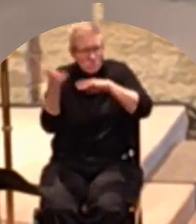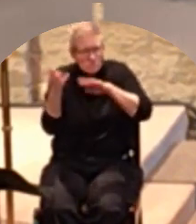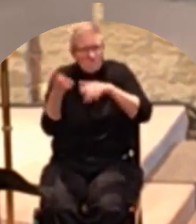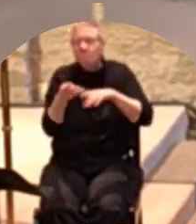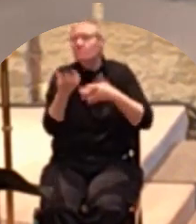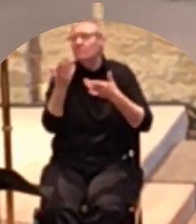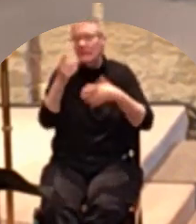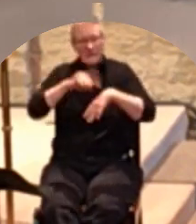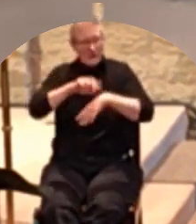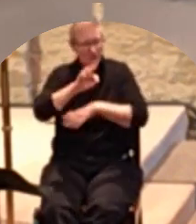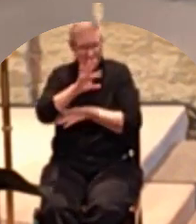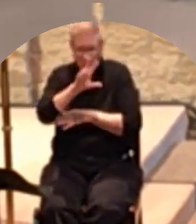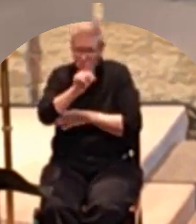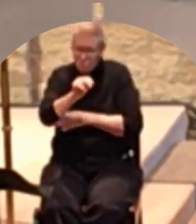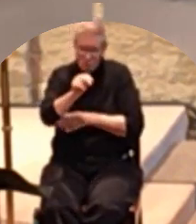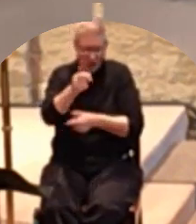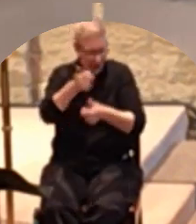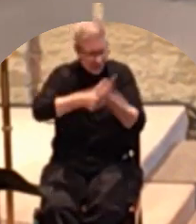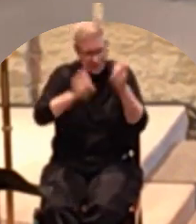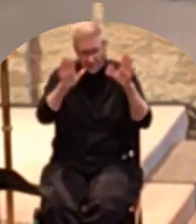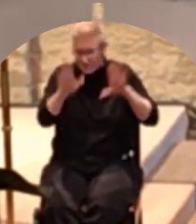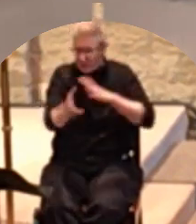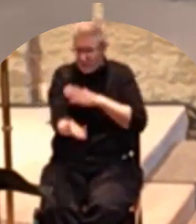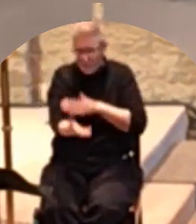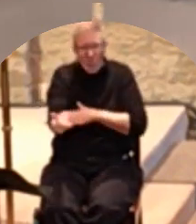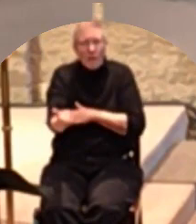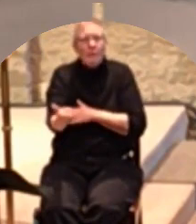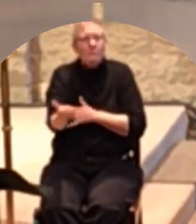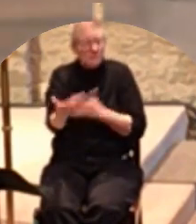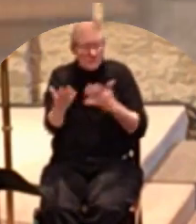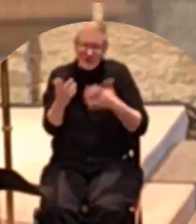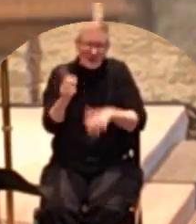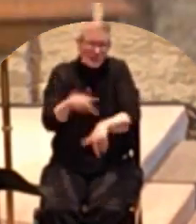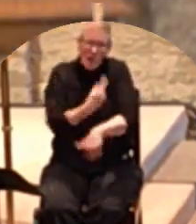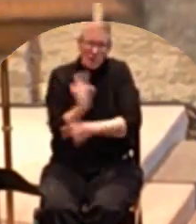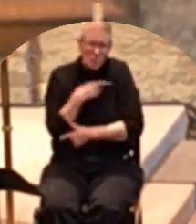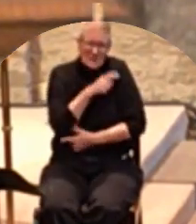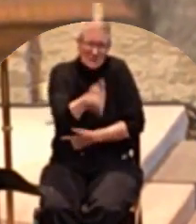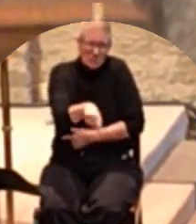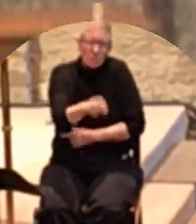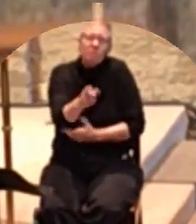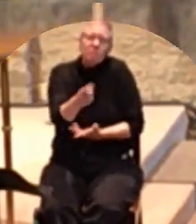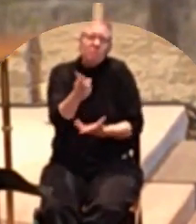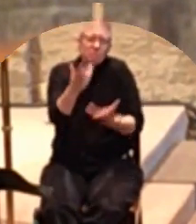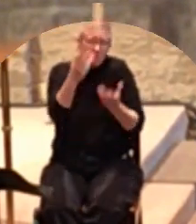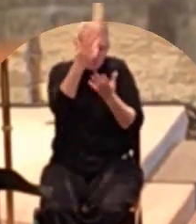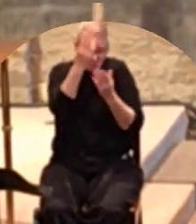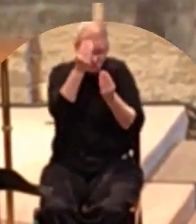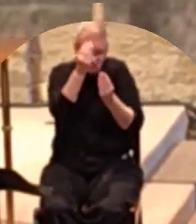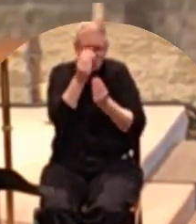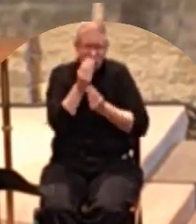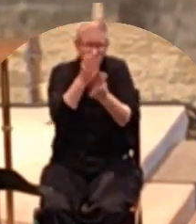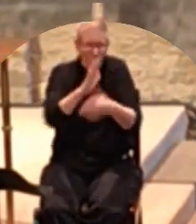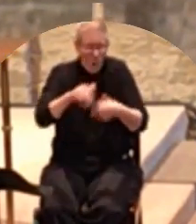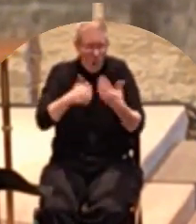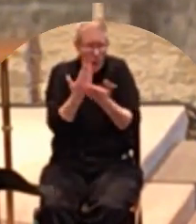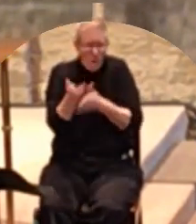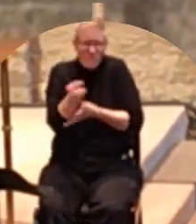as long as necessary. And know that all of our Holy Week services will also be live